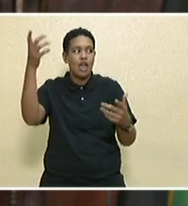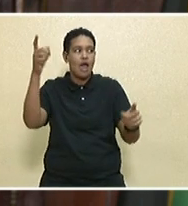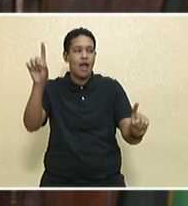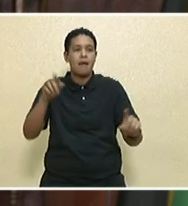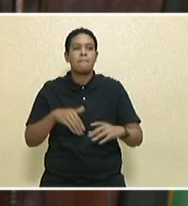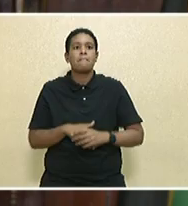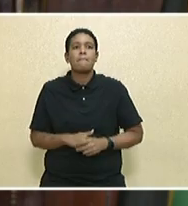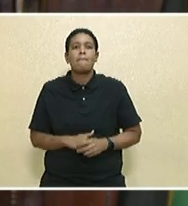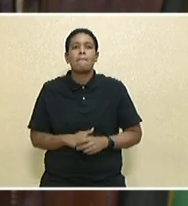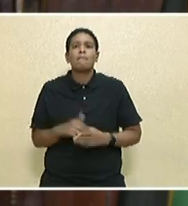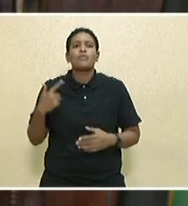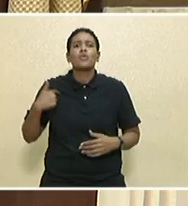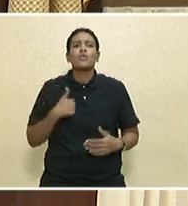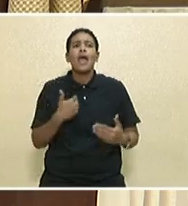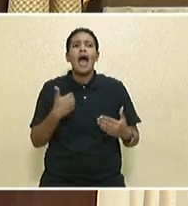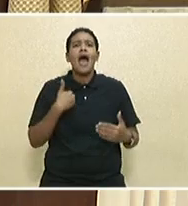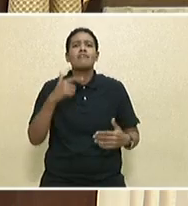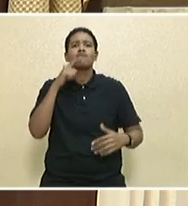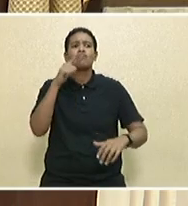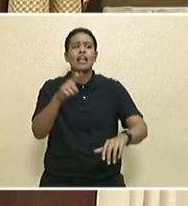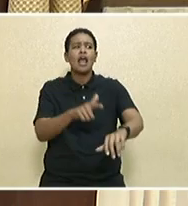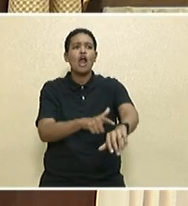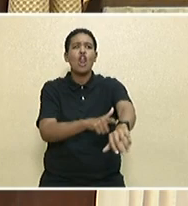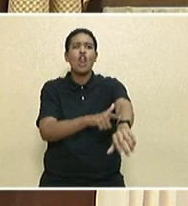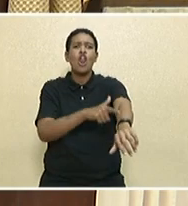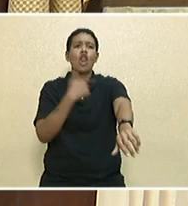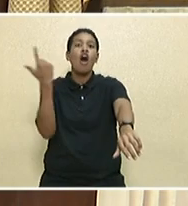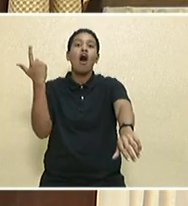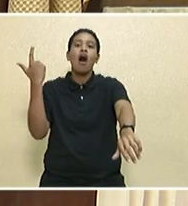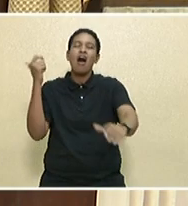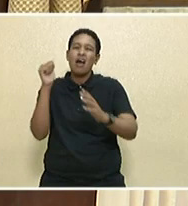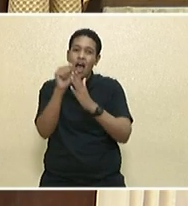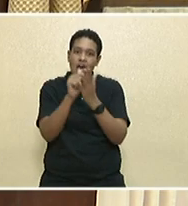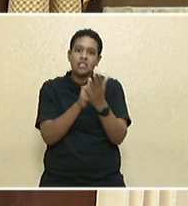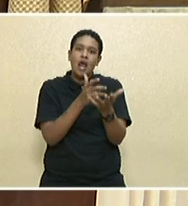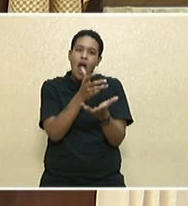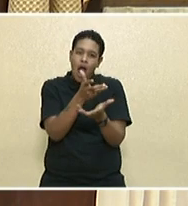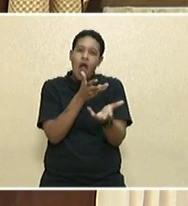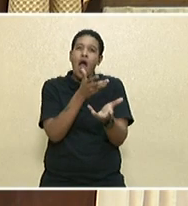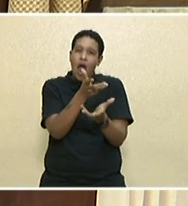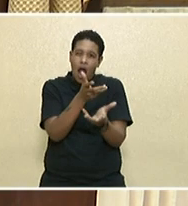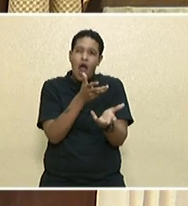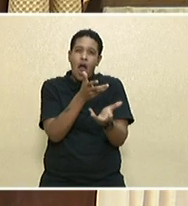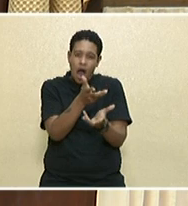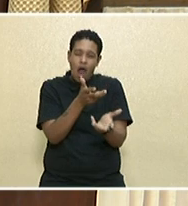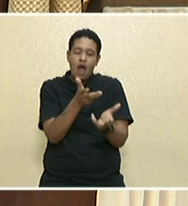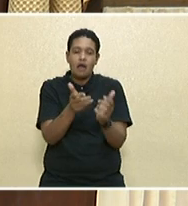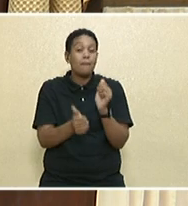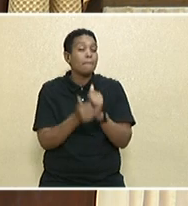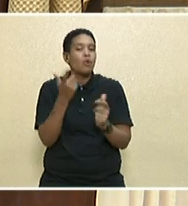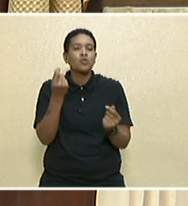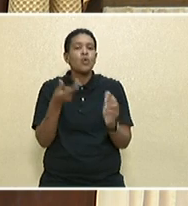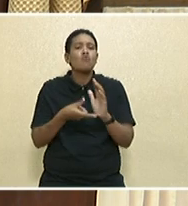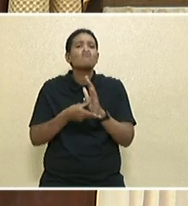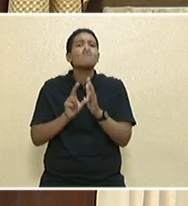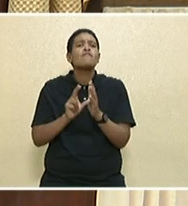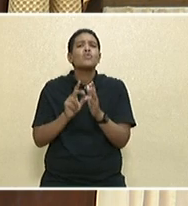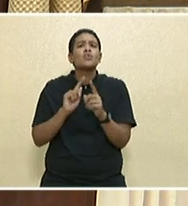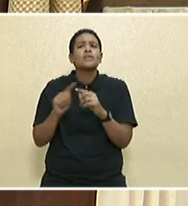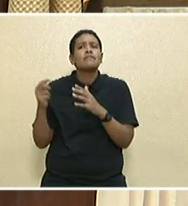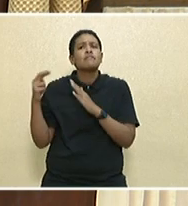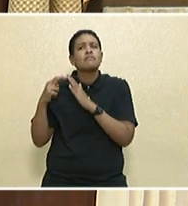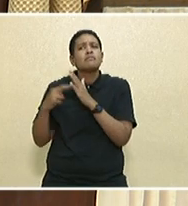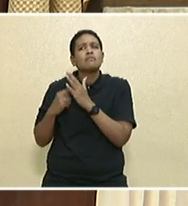And we had a fairly long agenda, mostly reviewing measures that